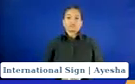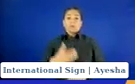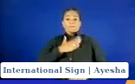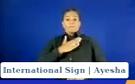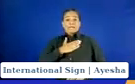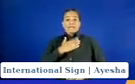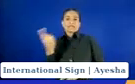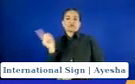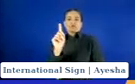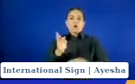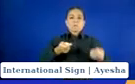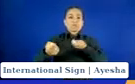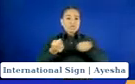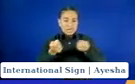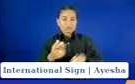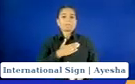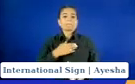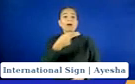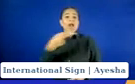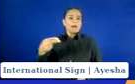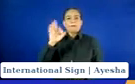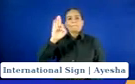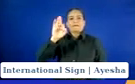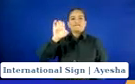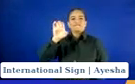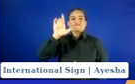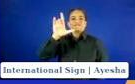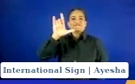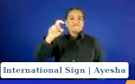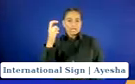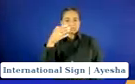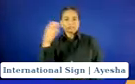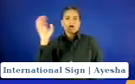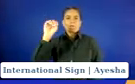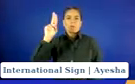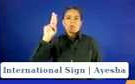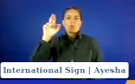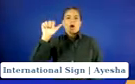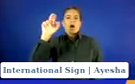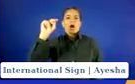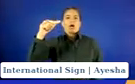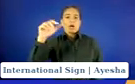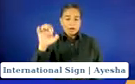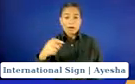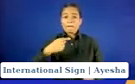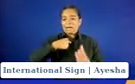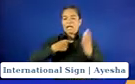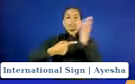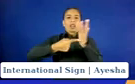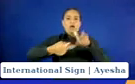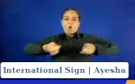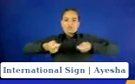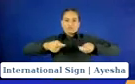technical officer at the International Labour Organization based in Lusaka. Quickly, just to